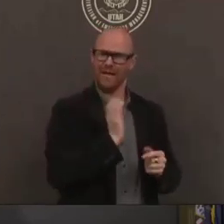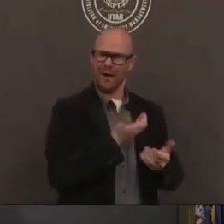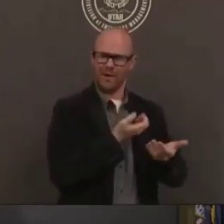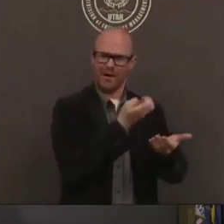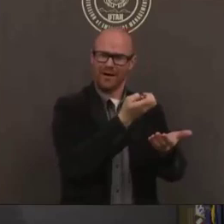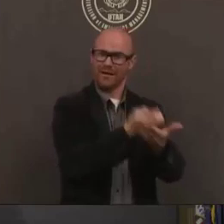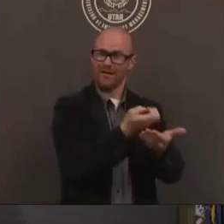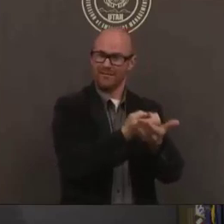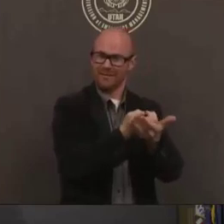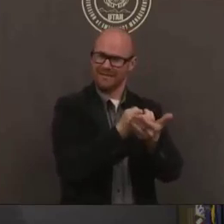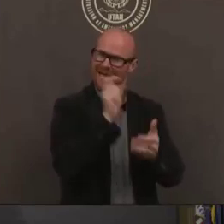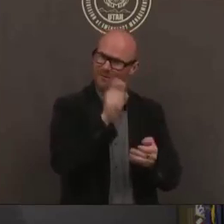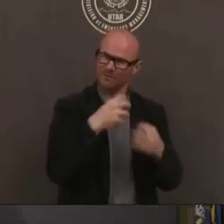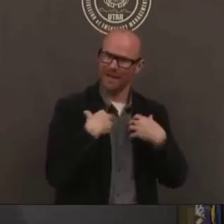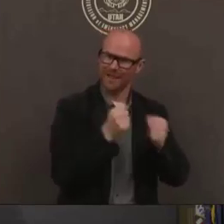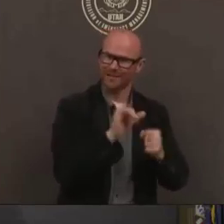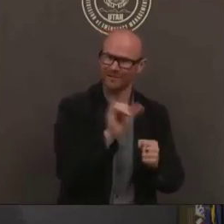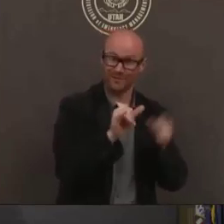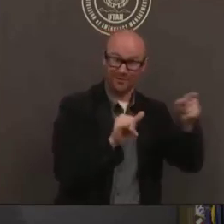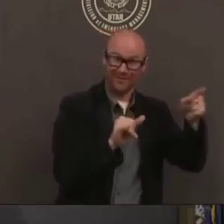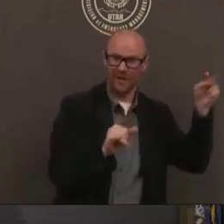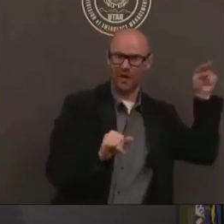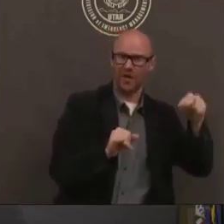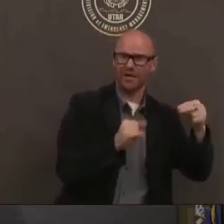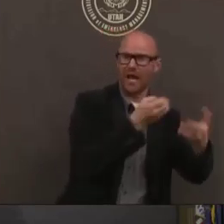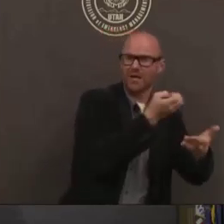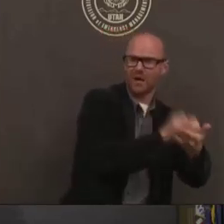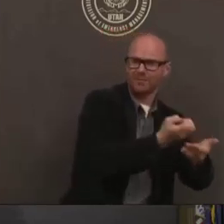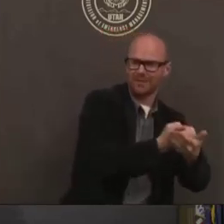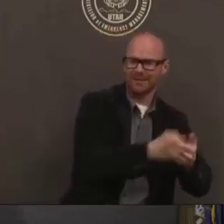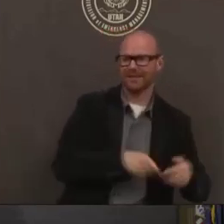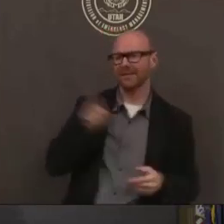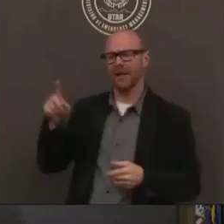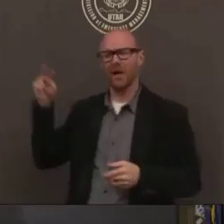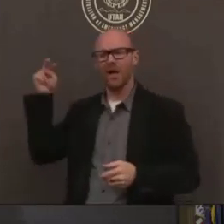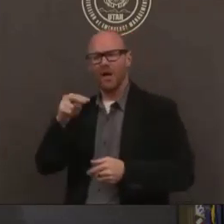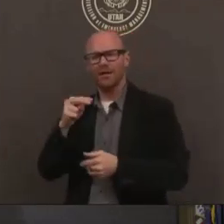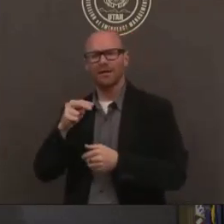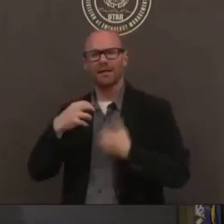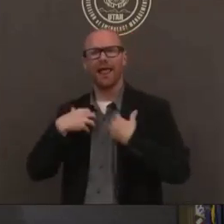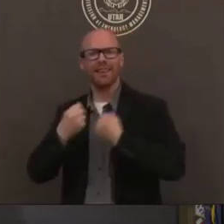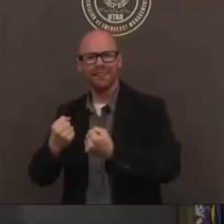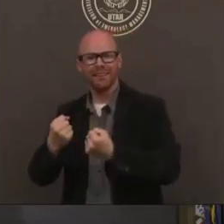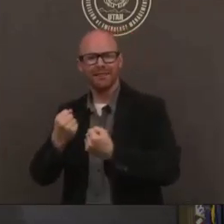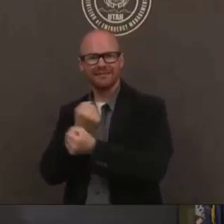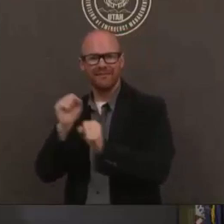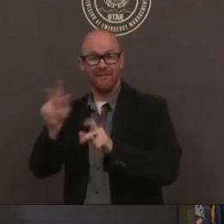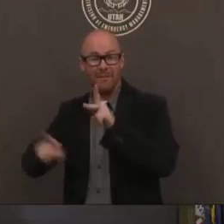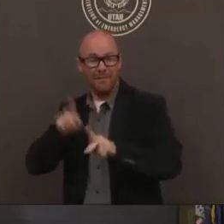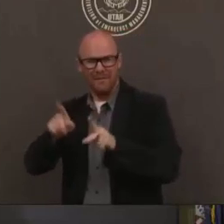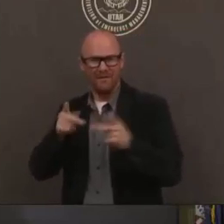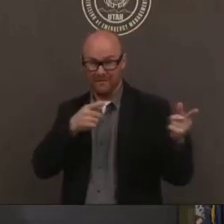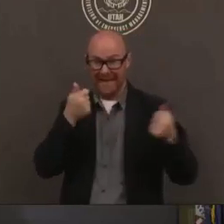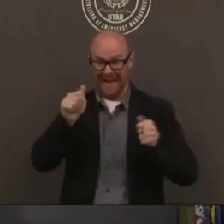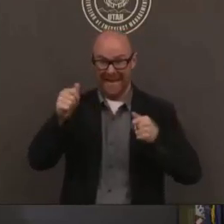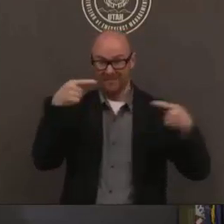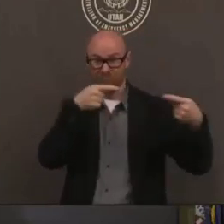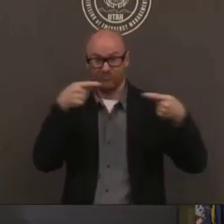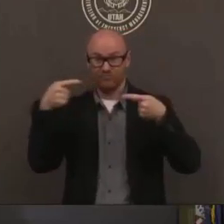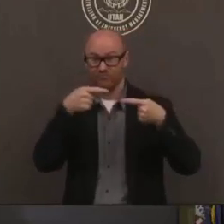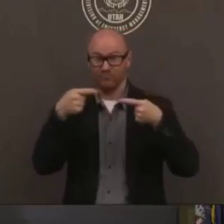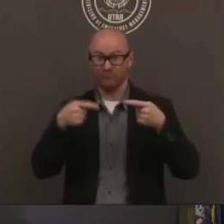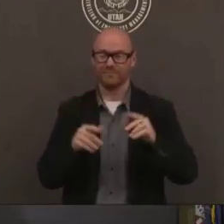health that you oversee. So can you give us some insight as to how that dialogue goes? Well, the governor